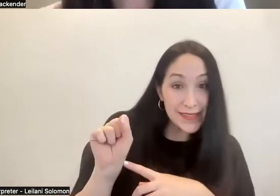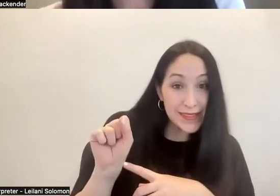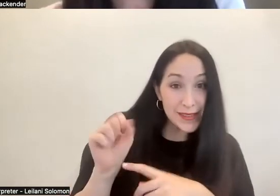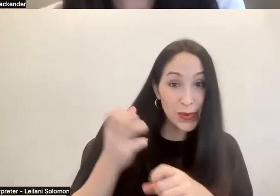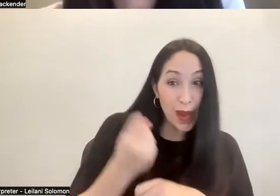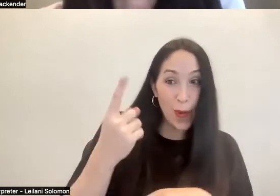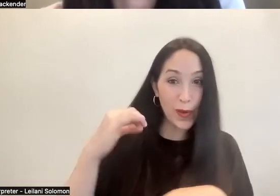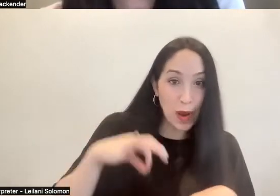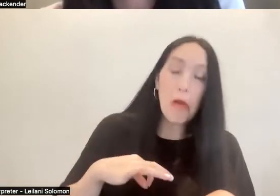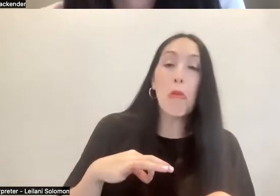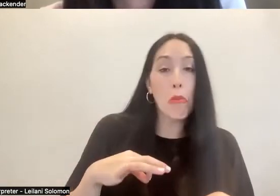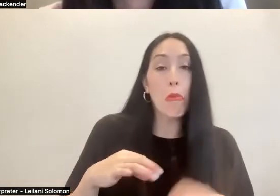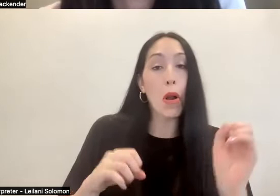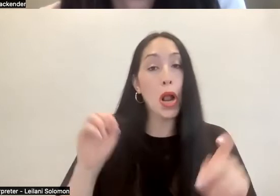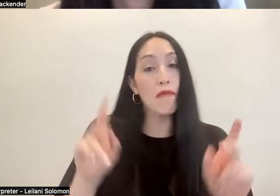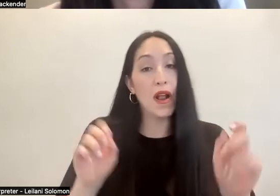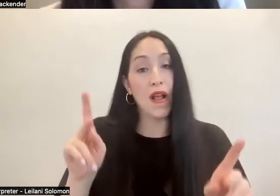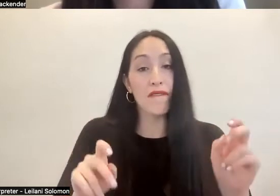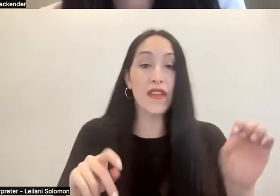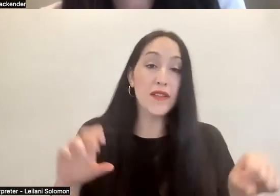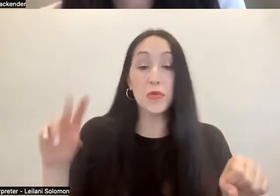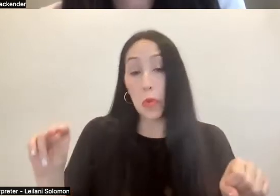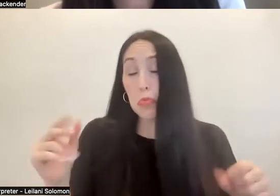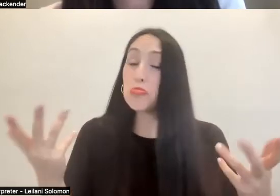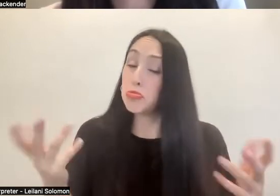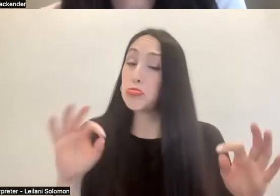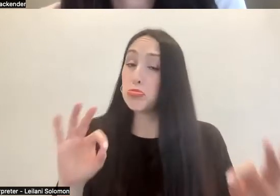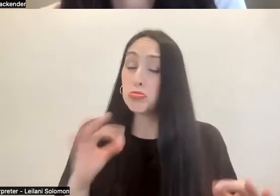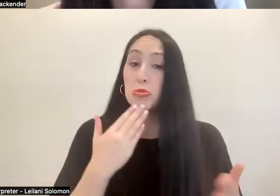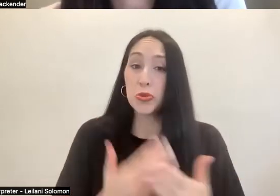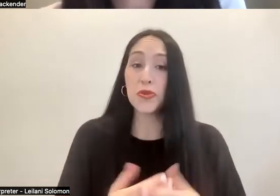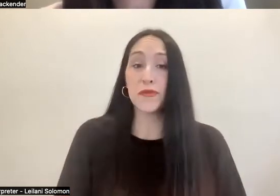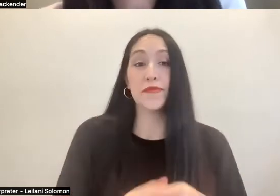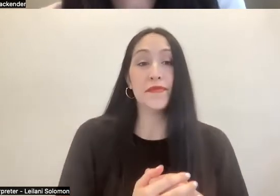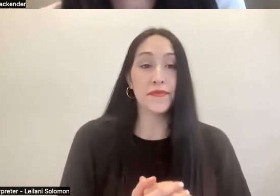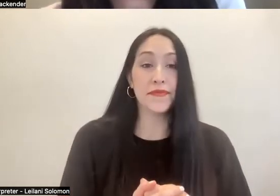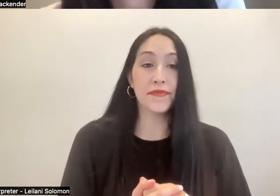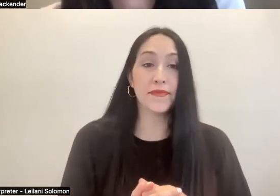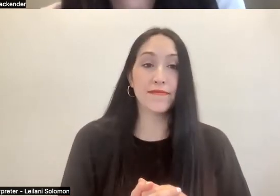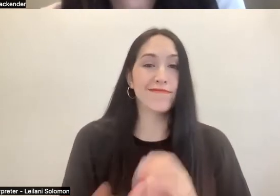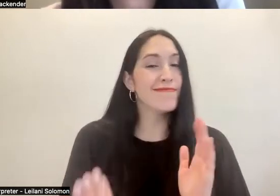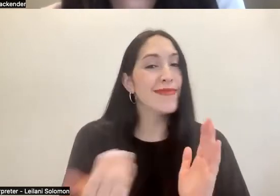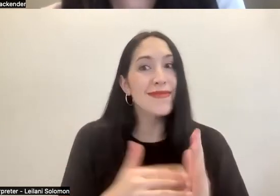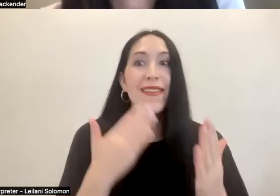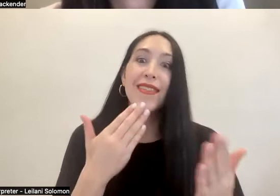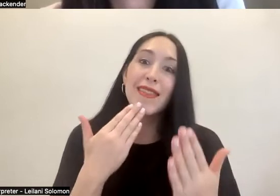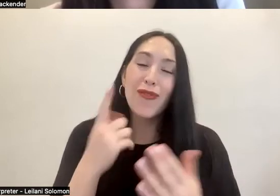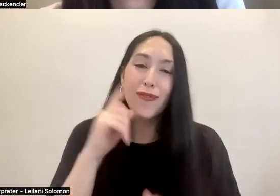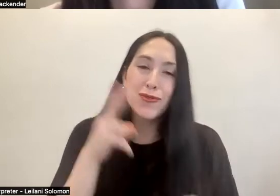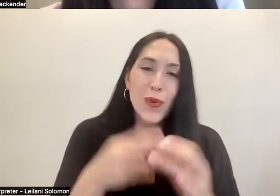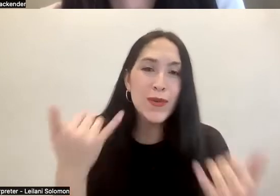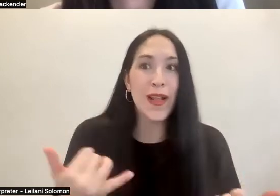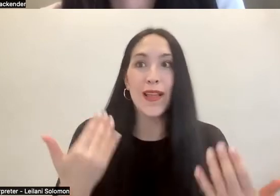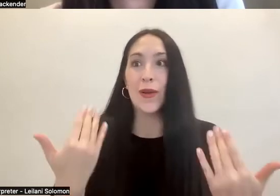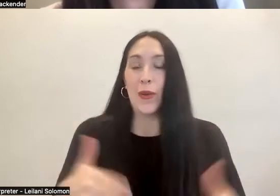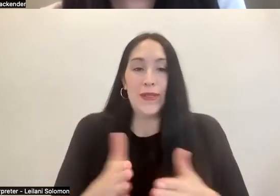Okay, so half and half. No, got it. Good to see that. So again, thank you all for being here today. We are so excited about